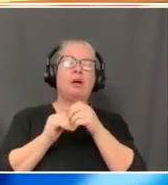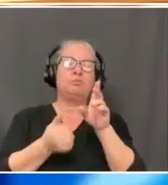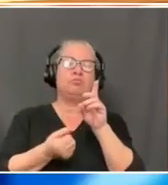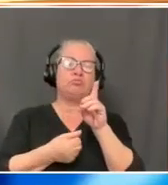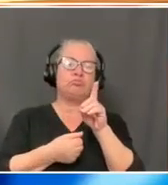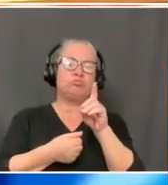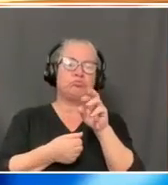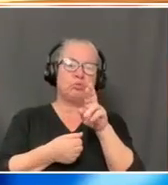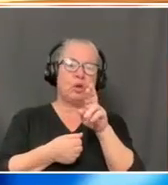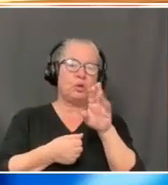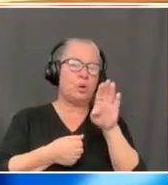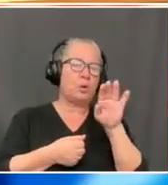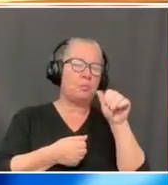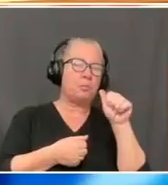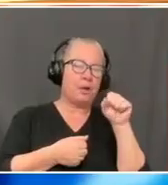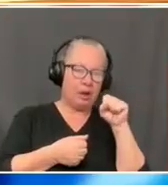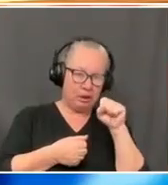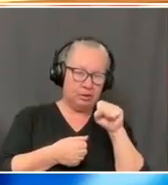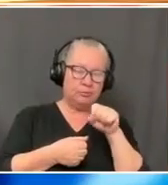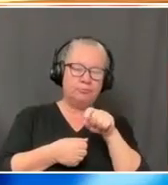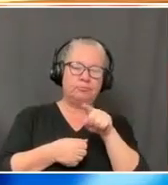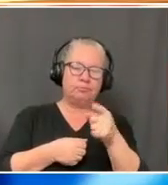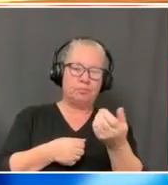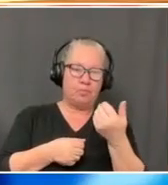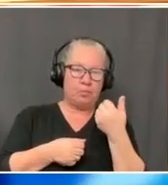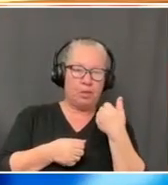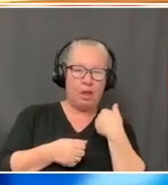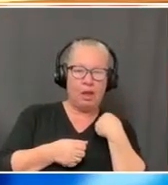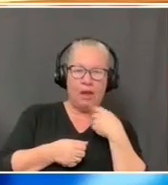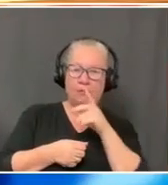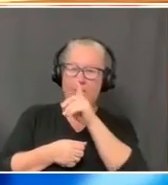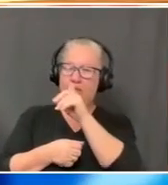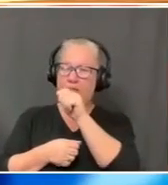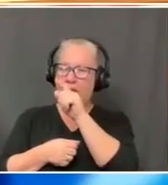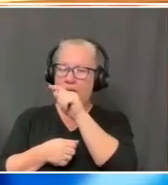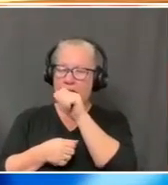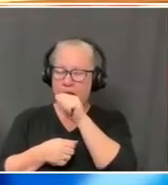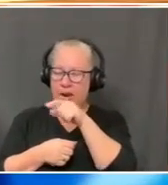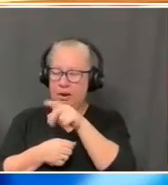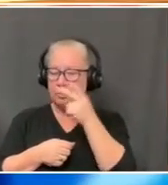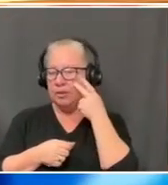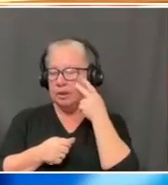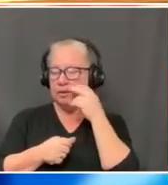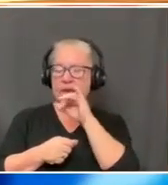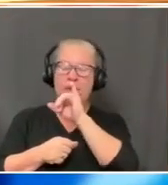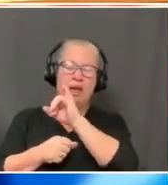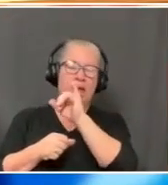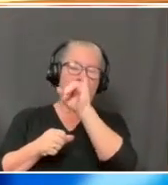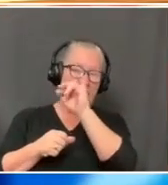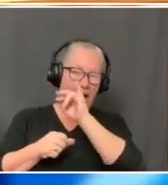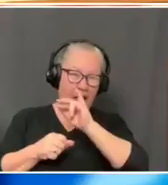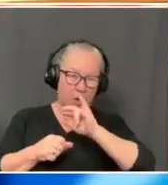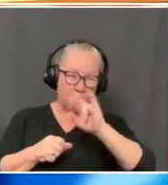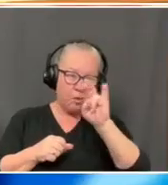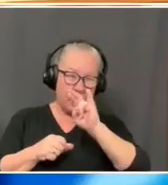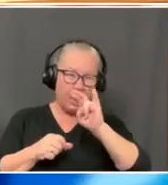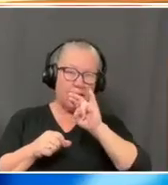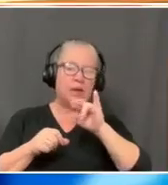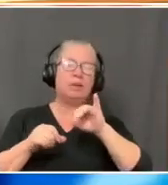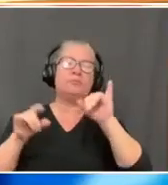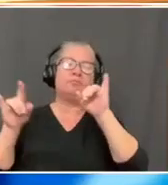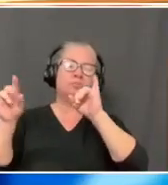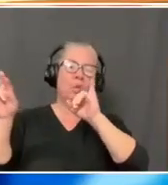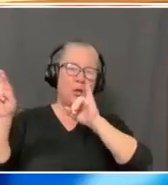data dig of understanding, where they'll look at iReady data to say, how are they doing compared to us as a